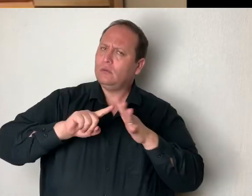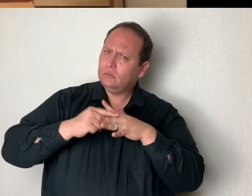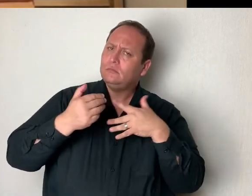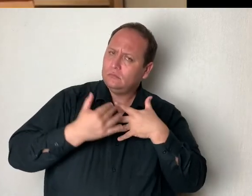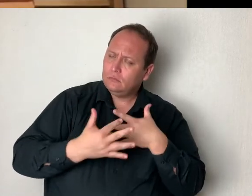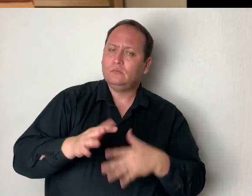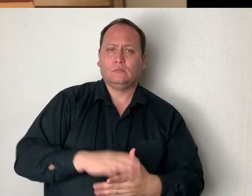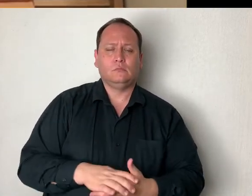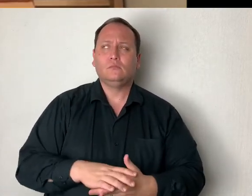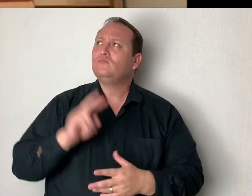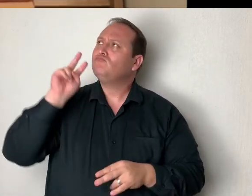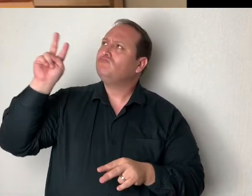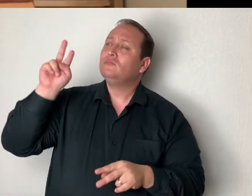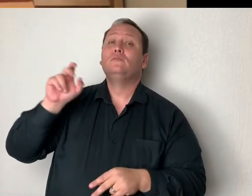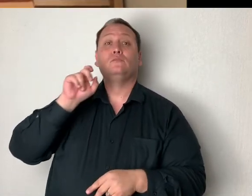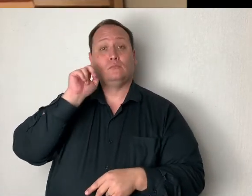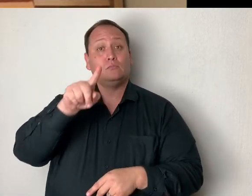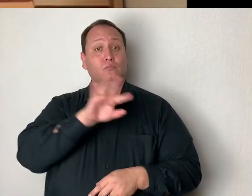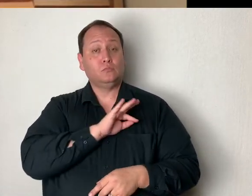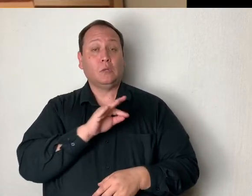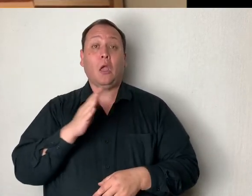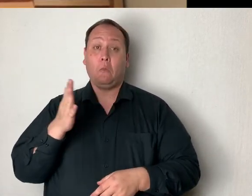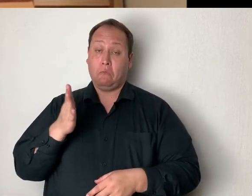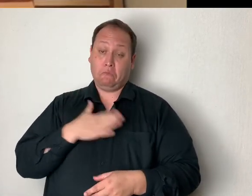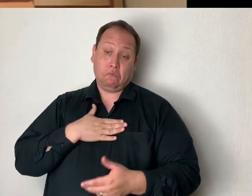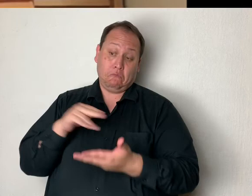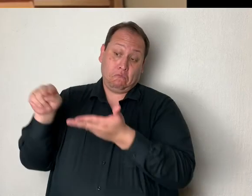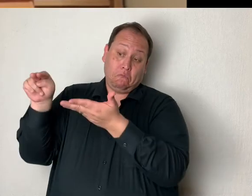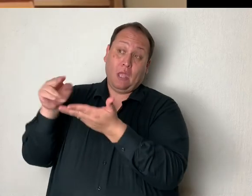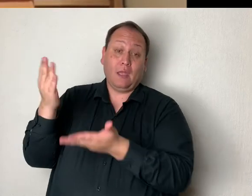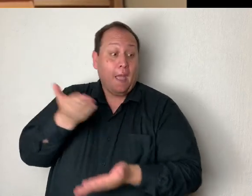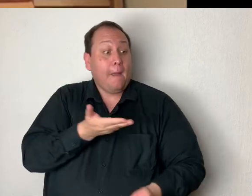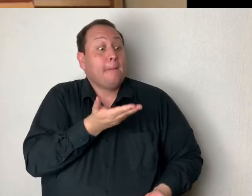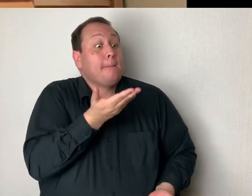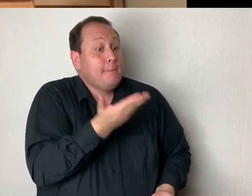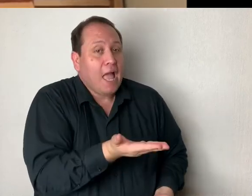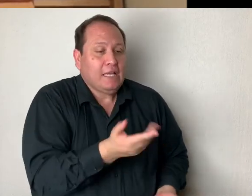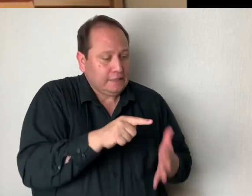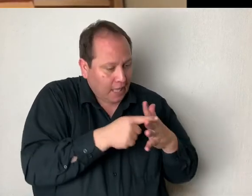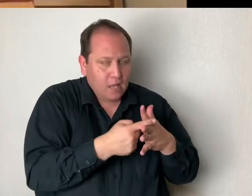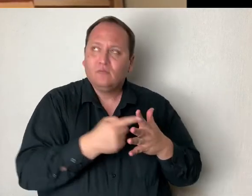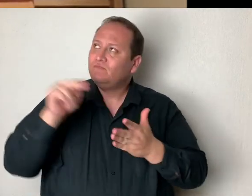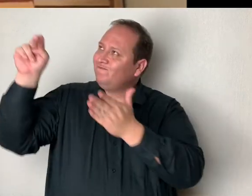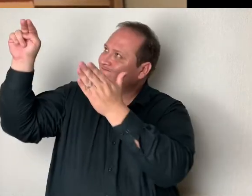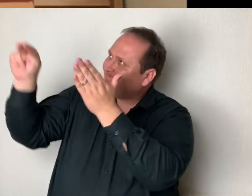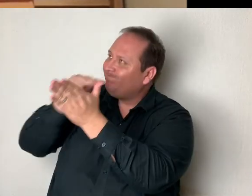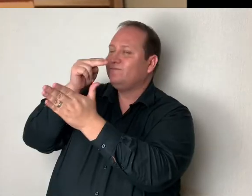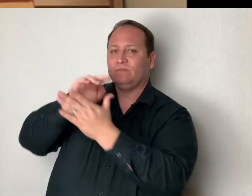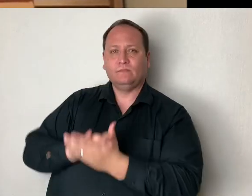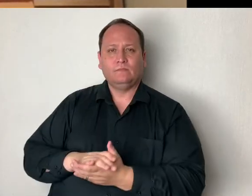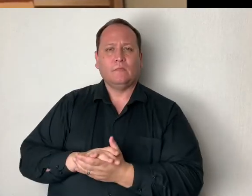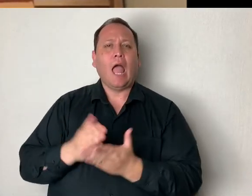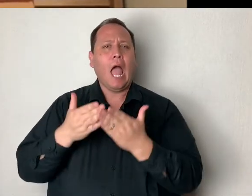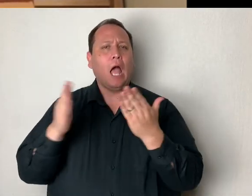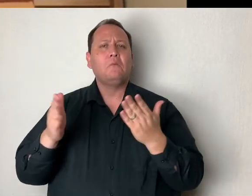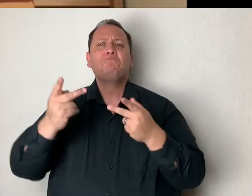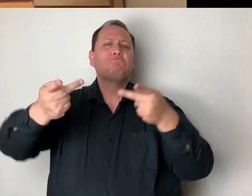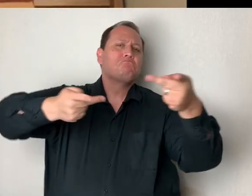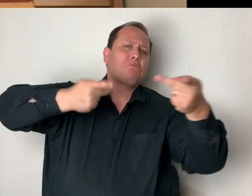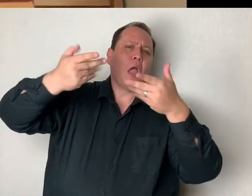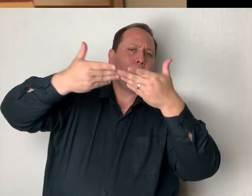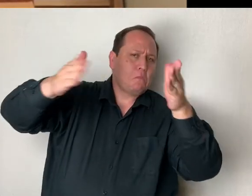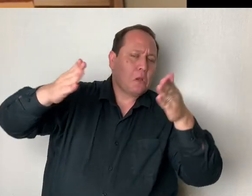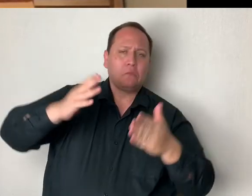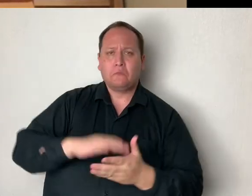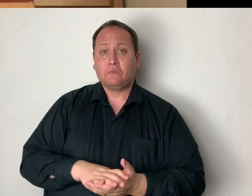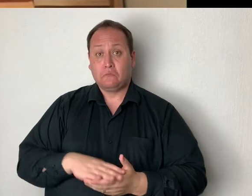puede firmar la petición que hemos iniciado. I'm going to open it up for questions. I first want to see if there are any questions from